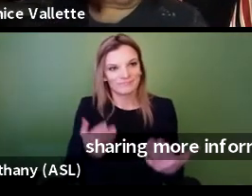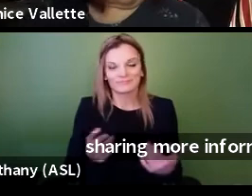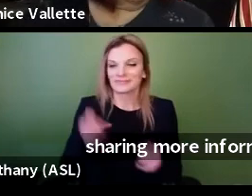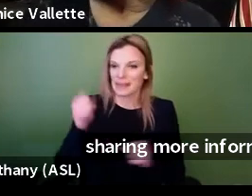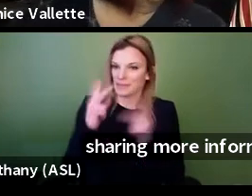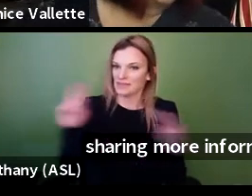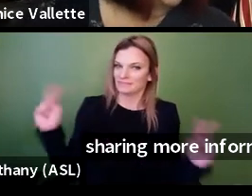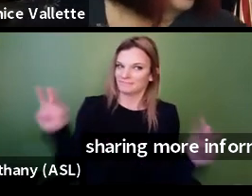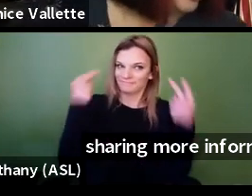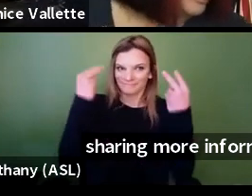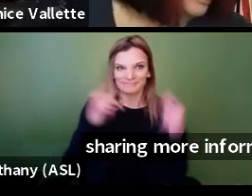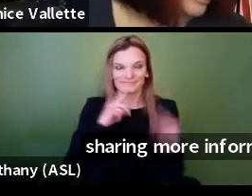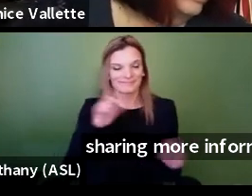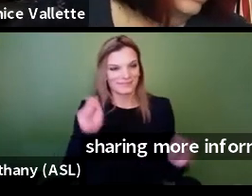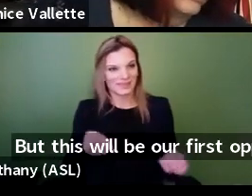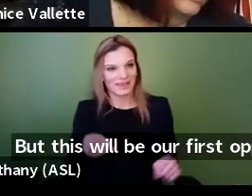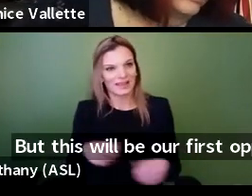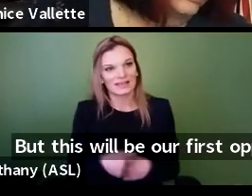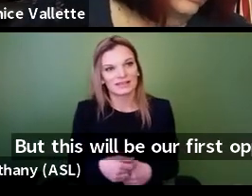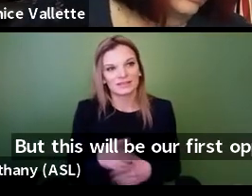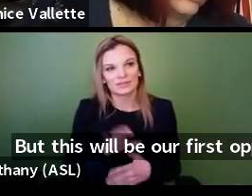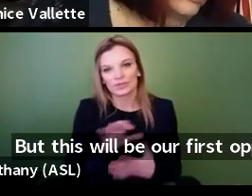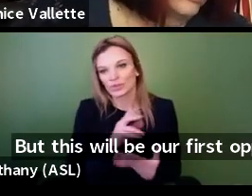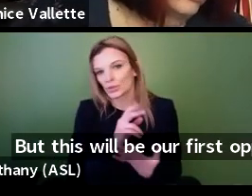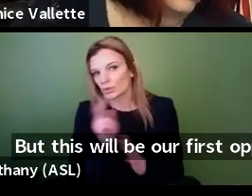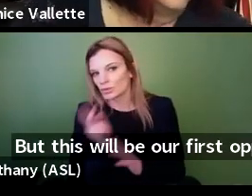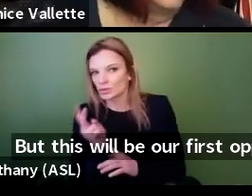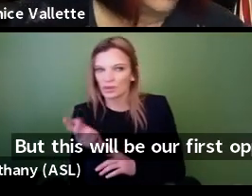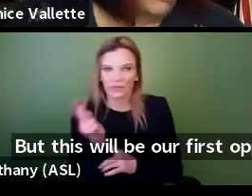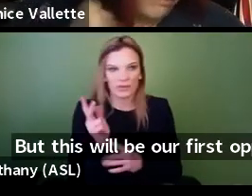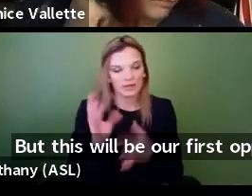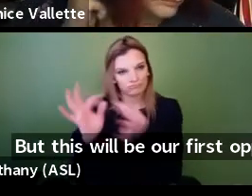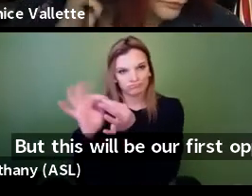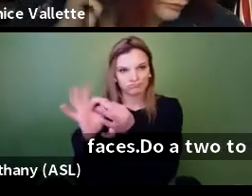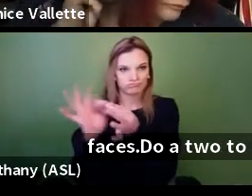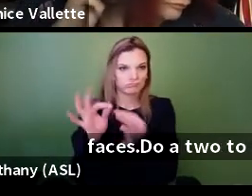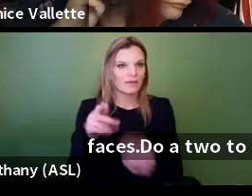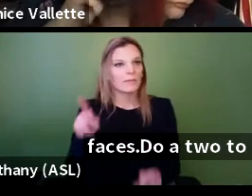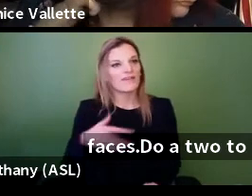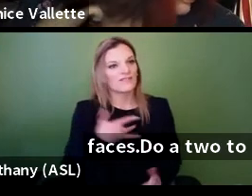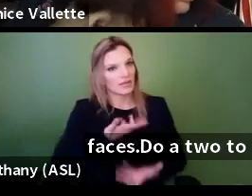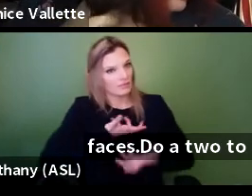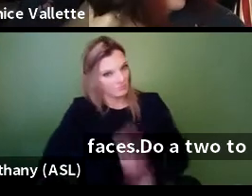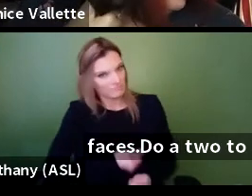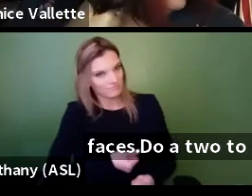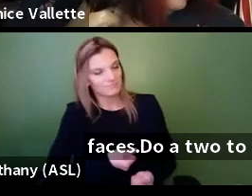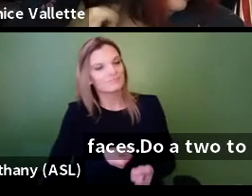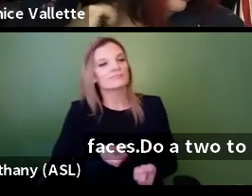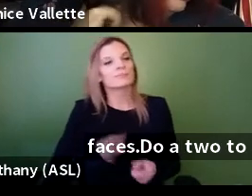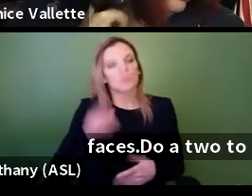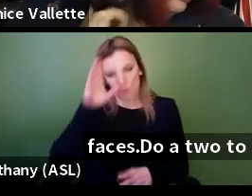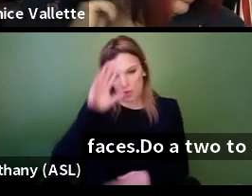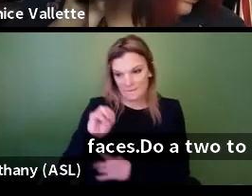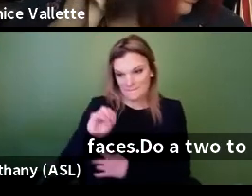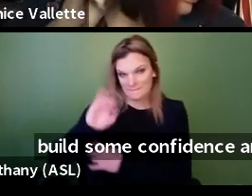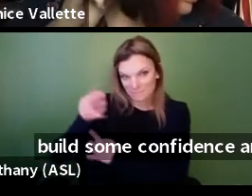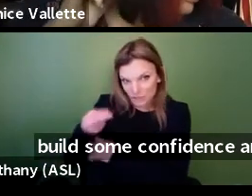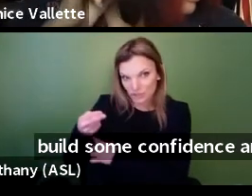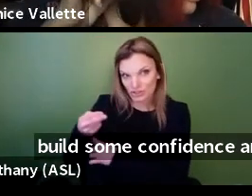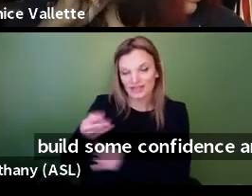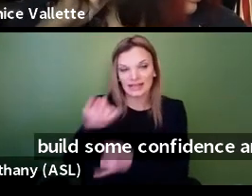faces, do a 2 to 3 minute spiel, build some confidence, and let people know that the Michigan Independent Citizens